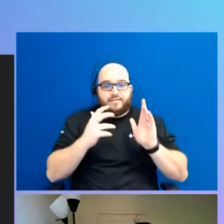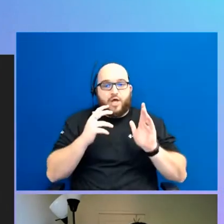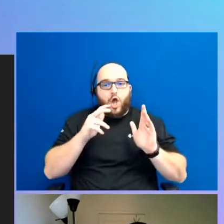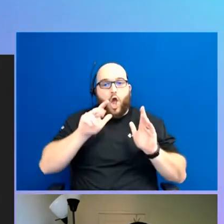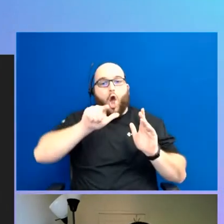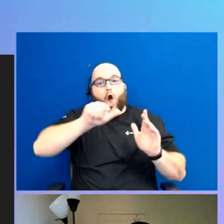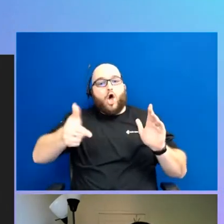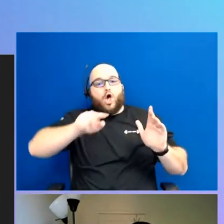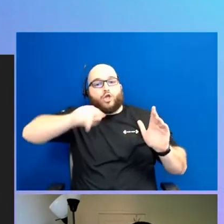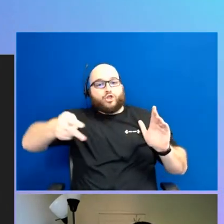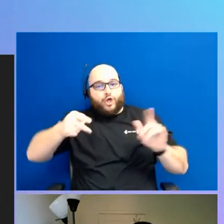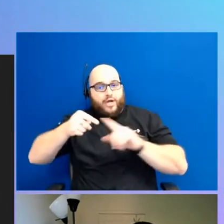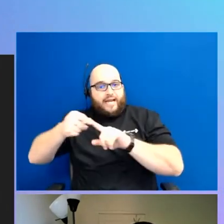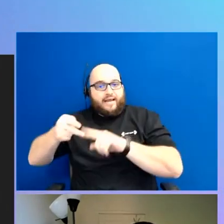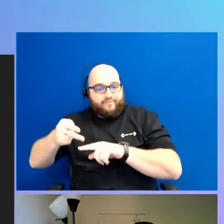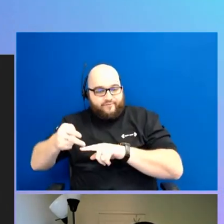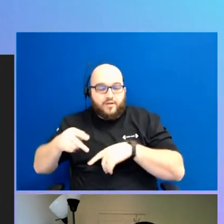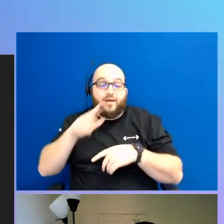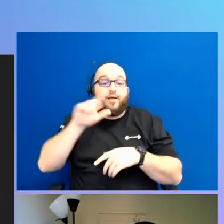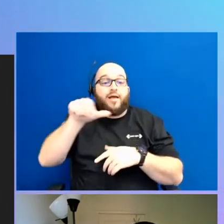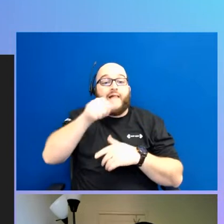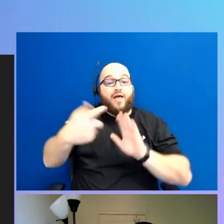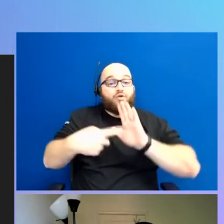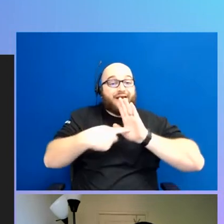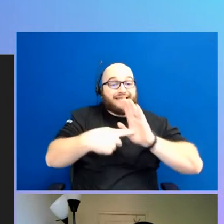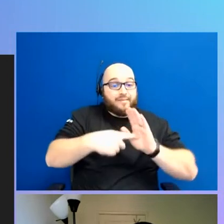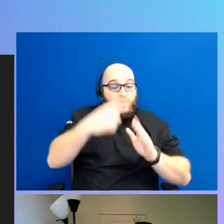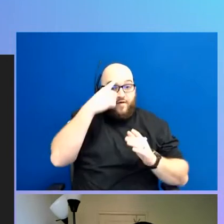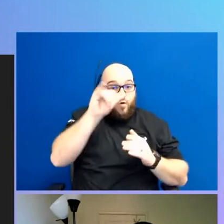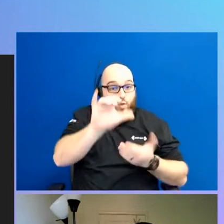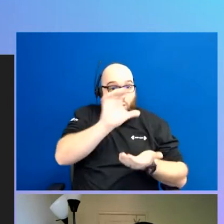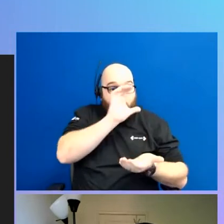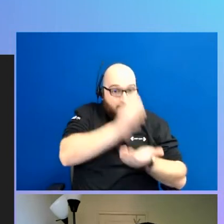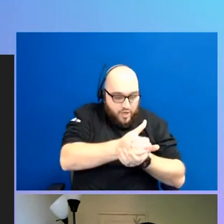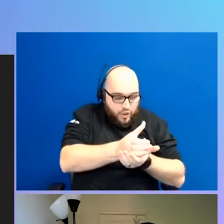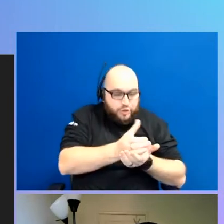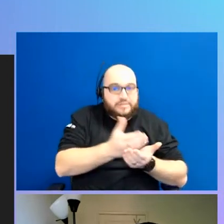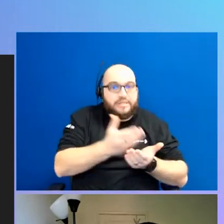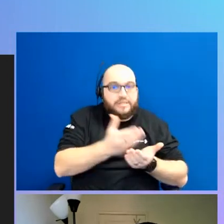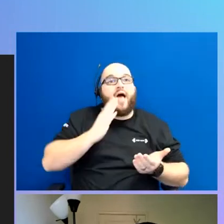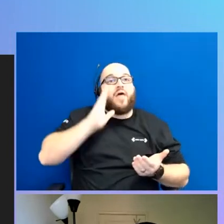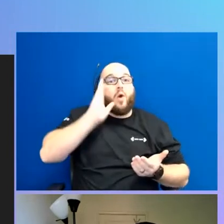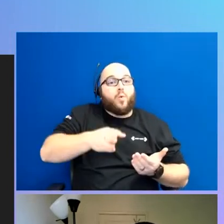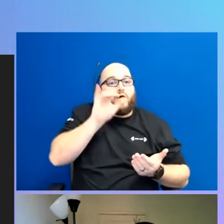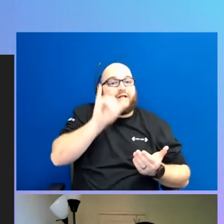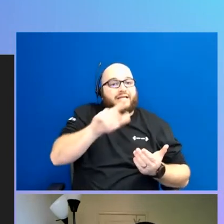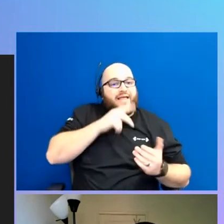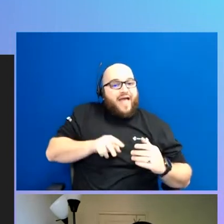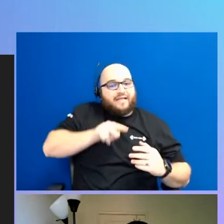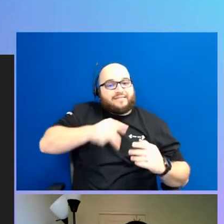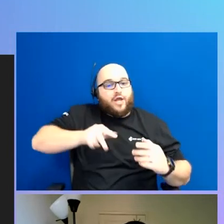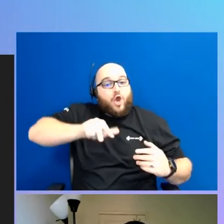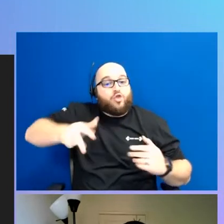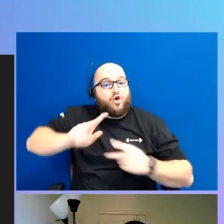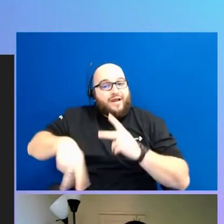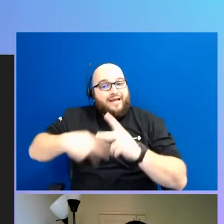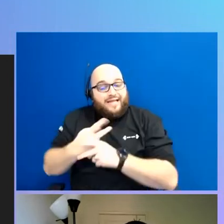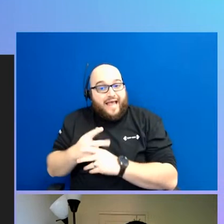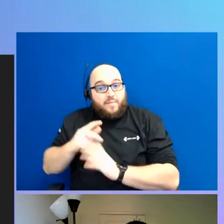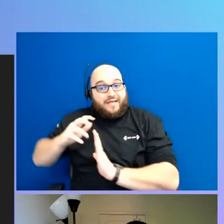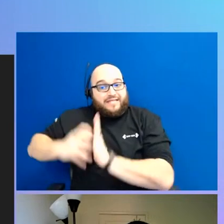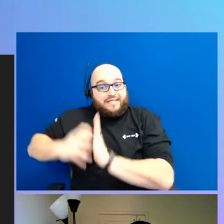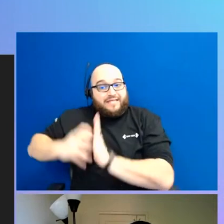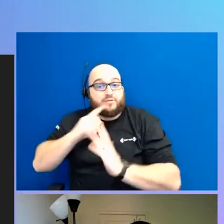And other examples of images that would need alt text are the Adobe